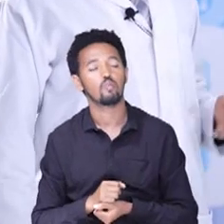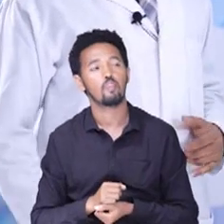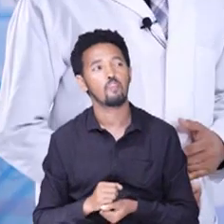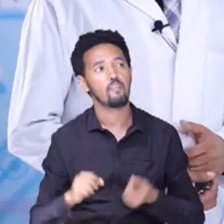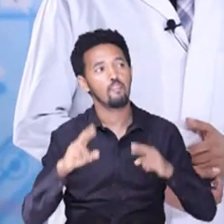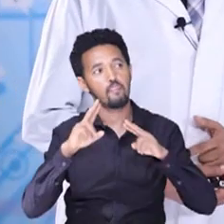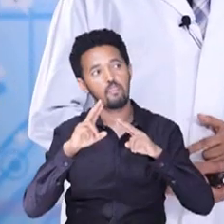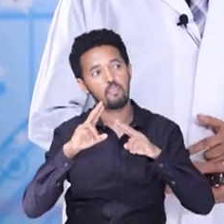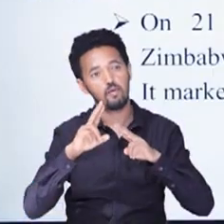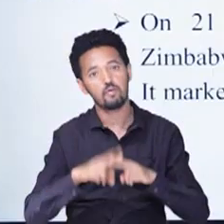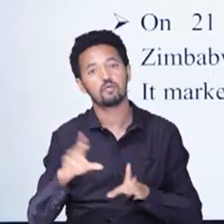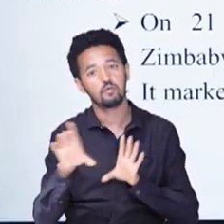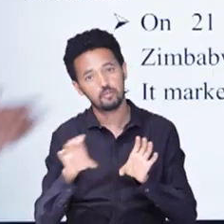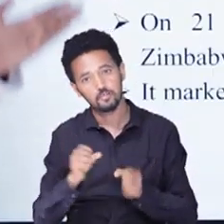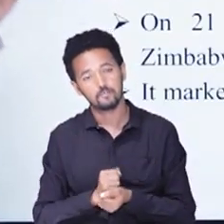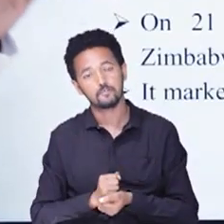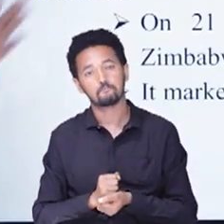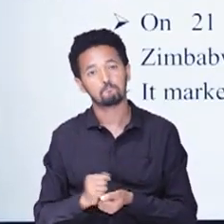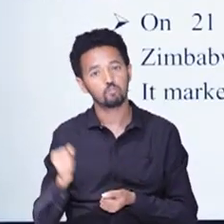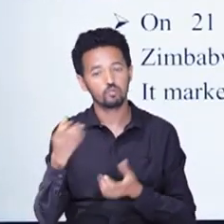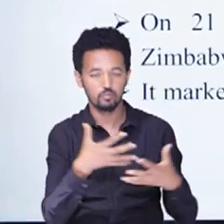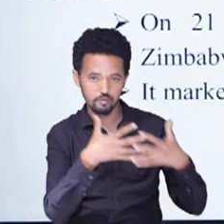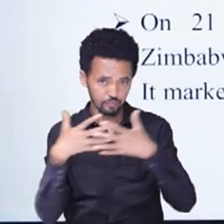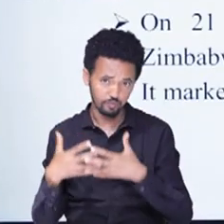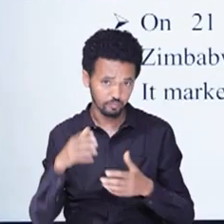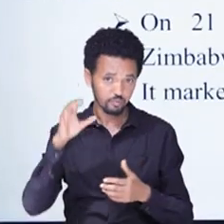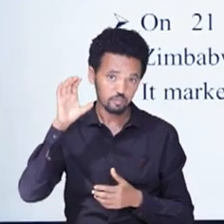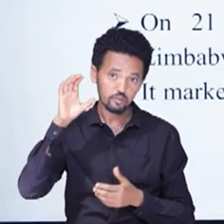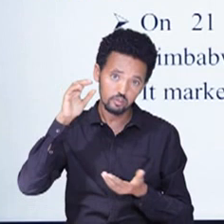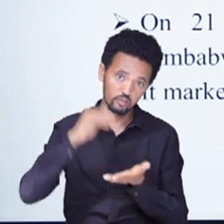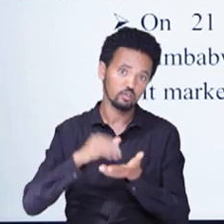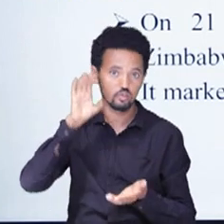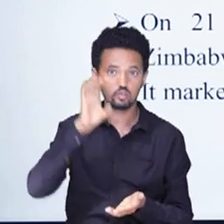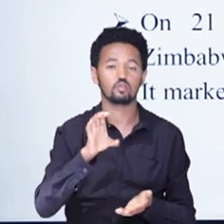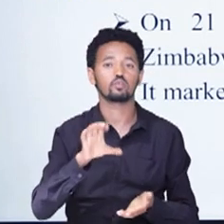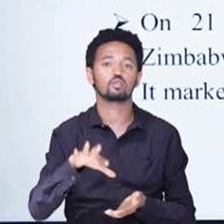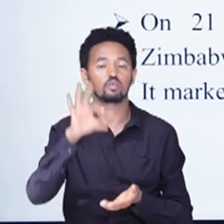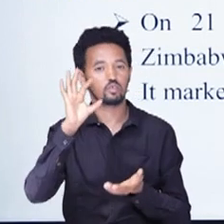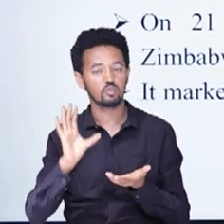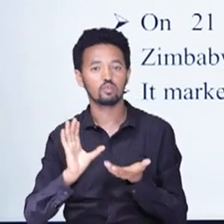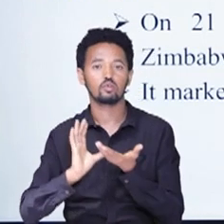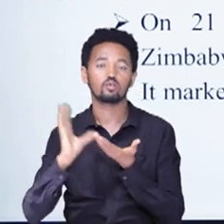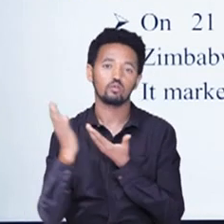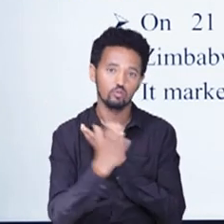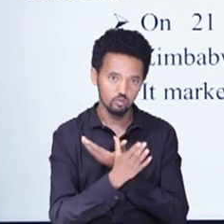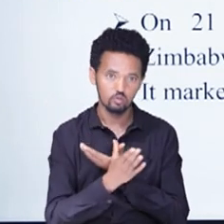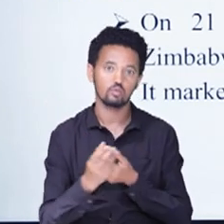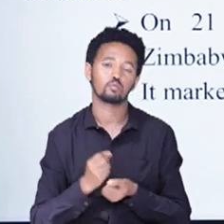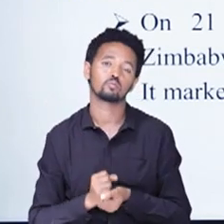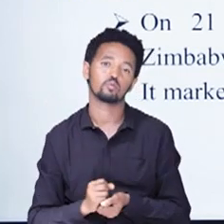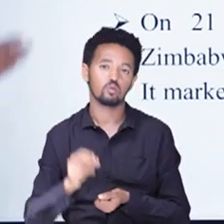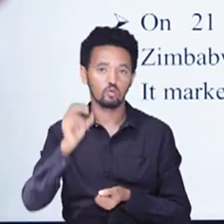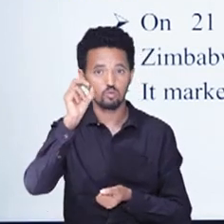In 1990 and 1991, the United Force against Dirk in Gojam, Gondar, Wollo,